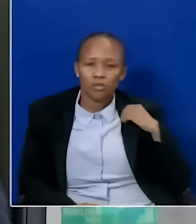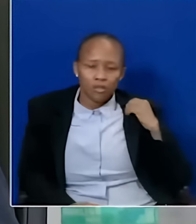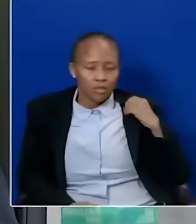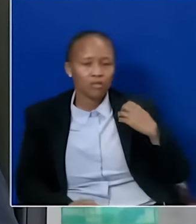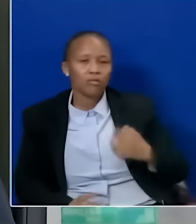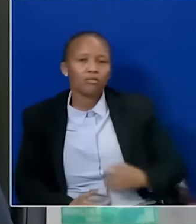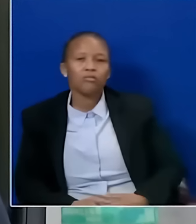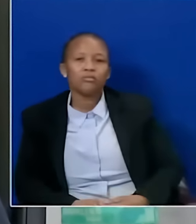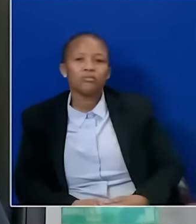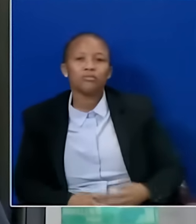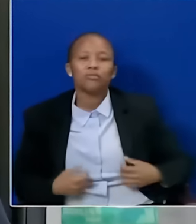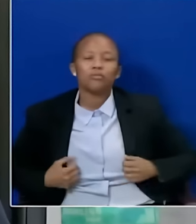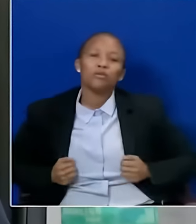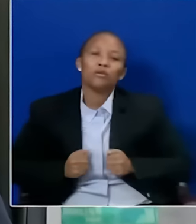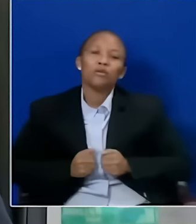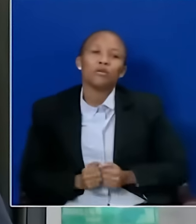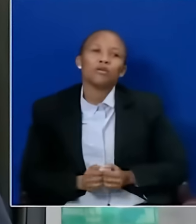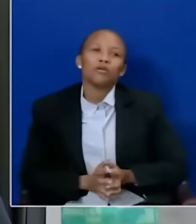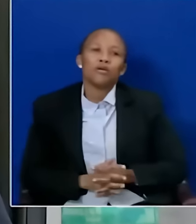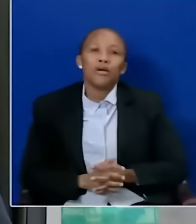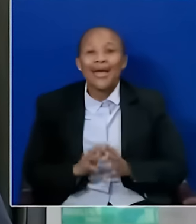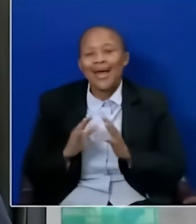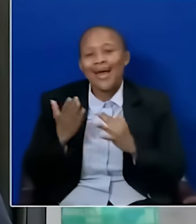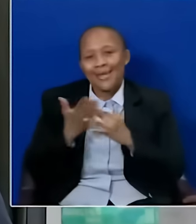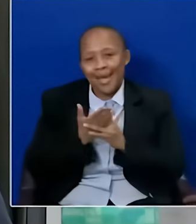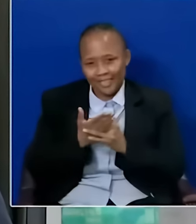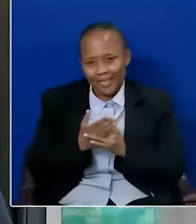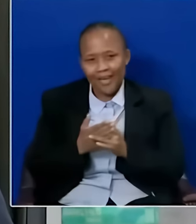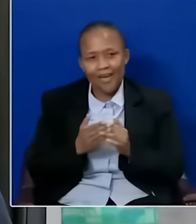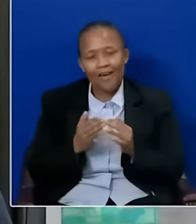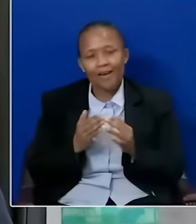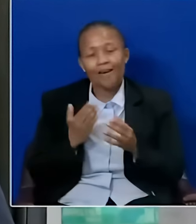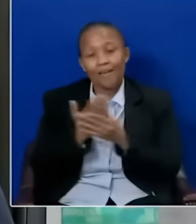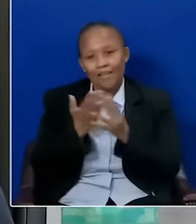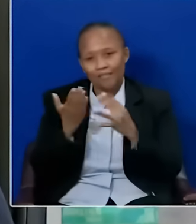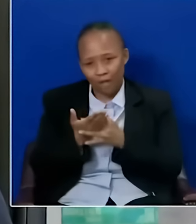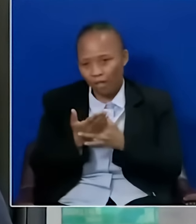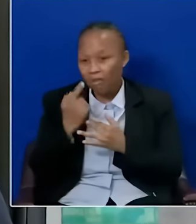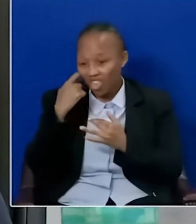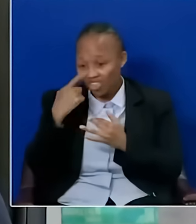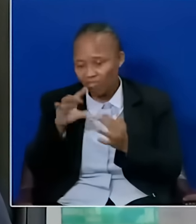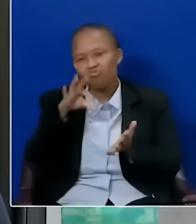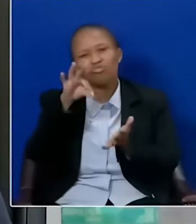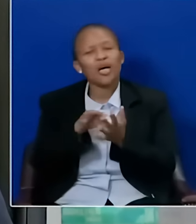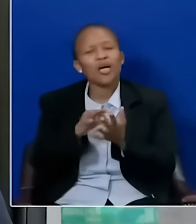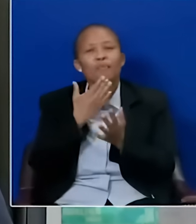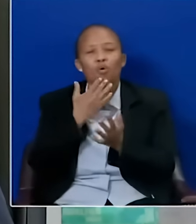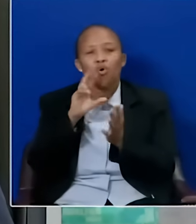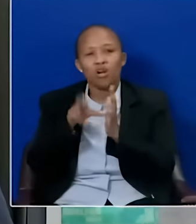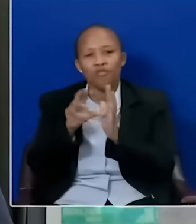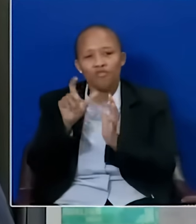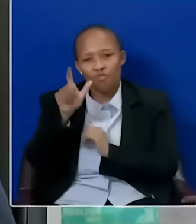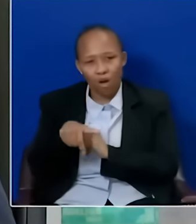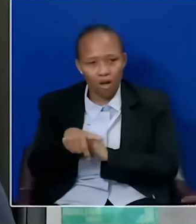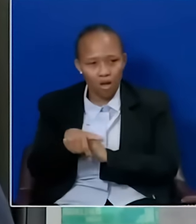the review checklist was signed by a reviewer. So no doubt the reviewer also missed this.